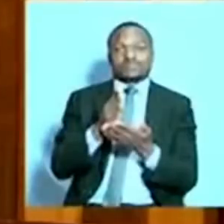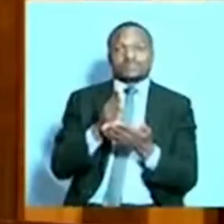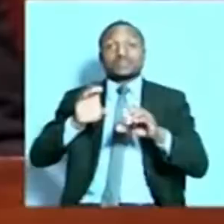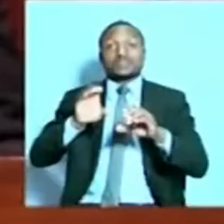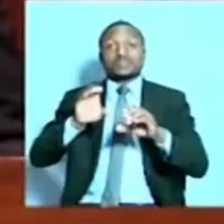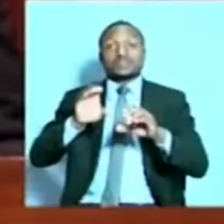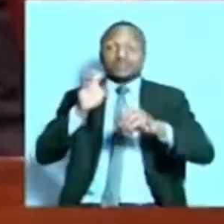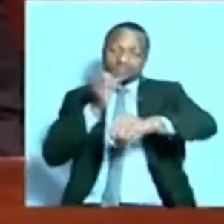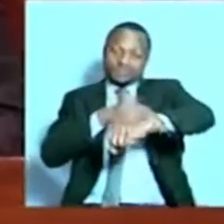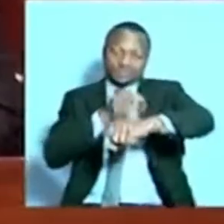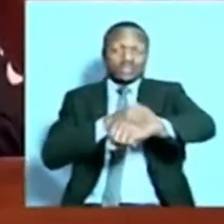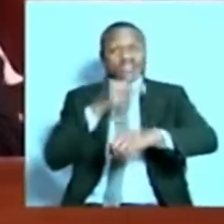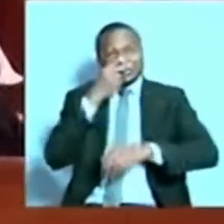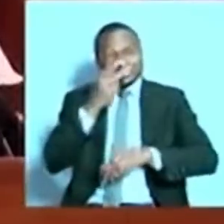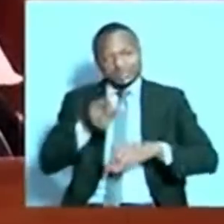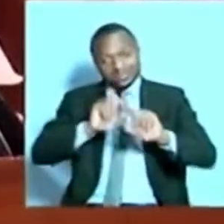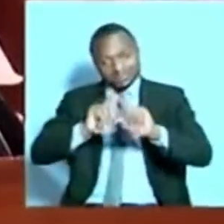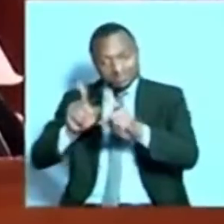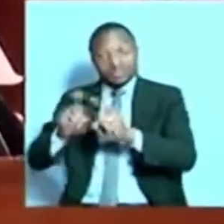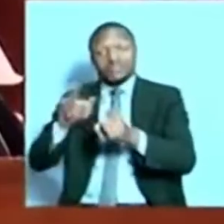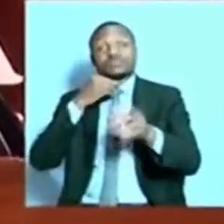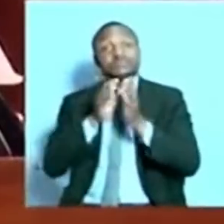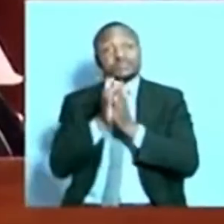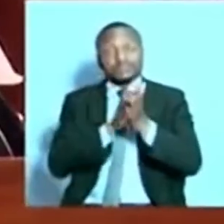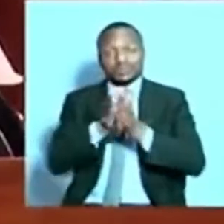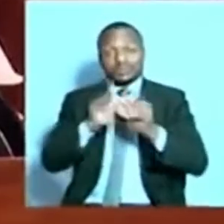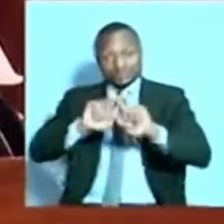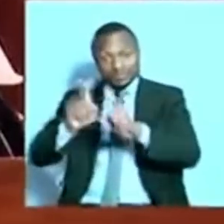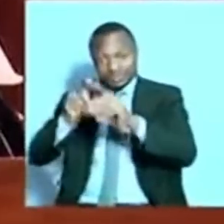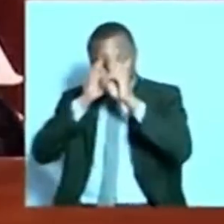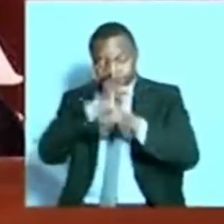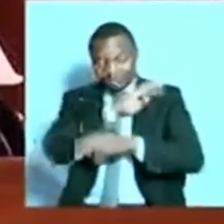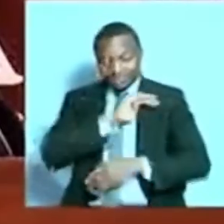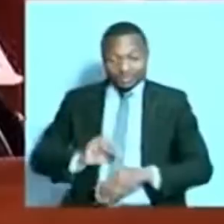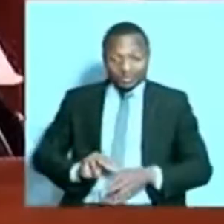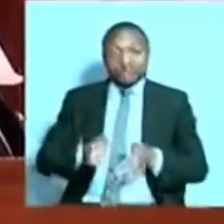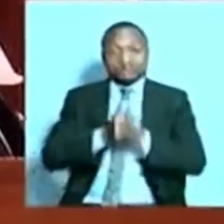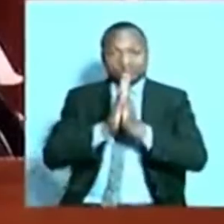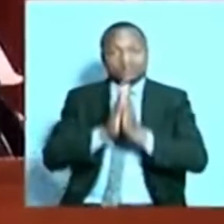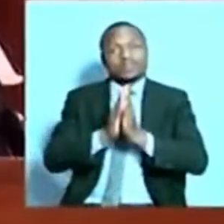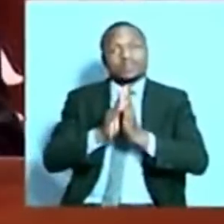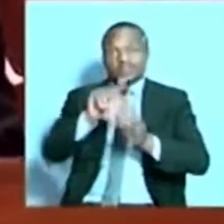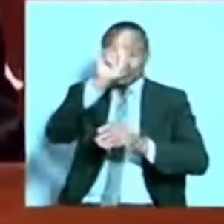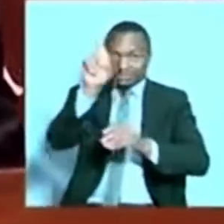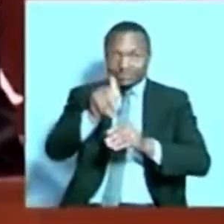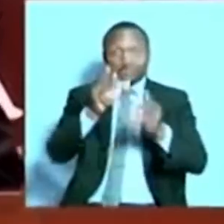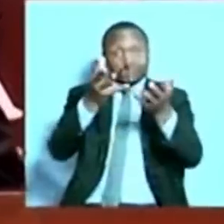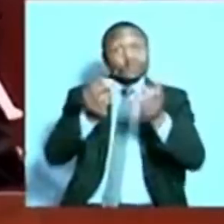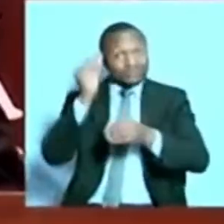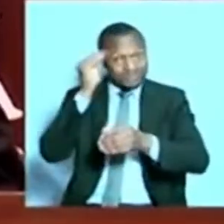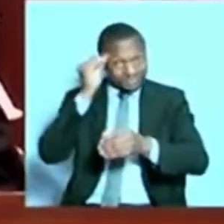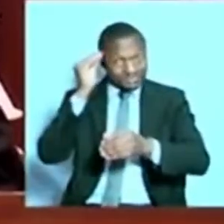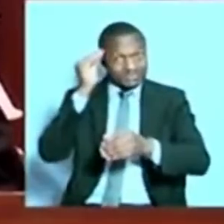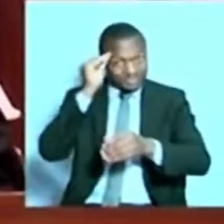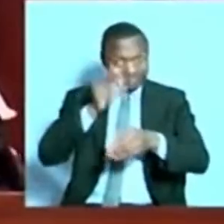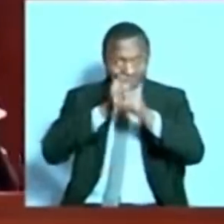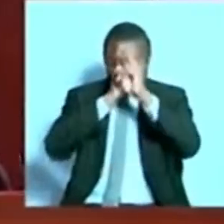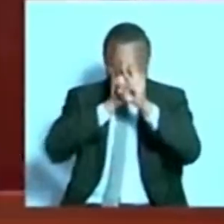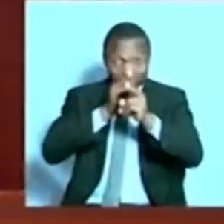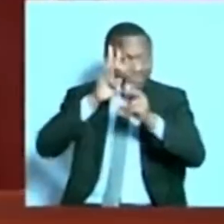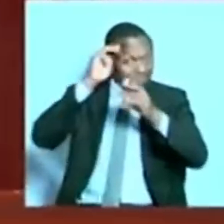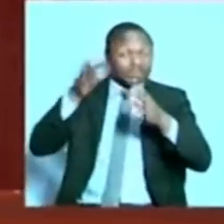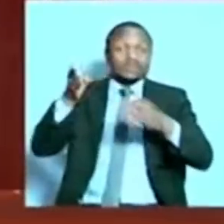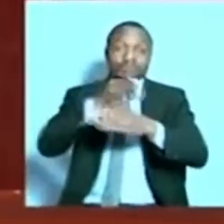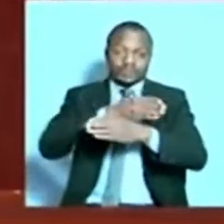investment. Well, that we did see quite a number of huge interest from various members of Parliament asking follow-up questions, seeking clarity from the Minister of